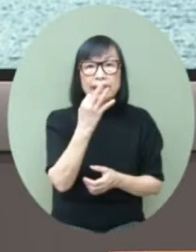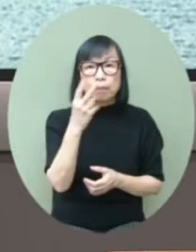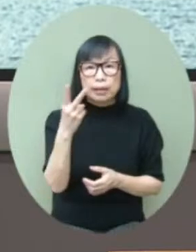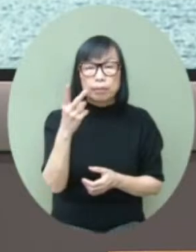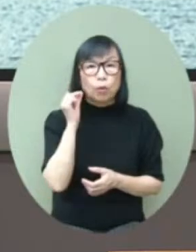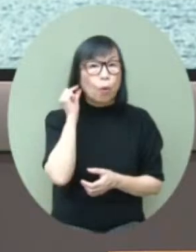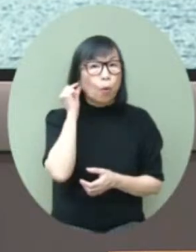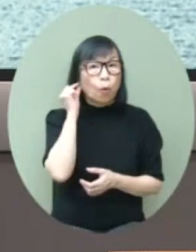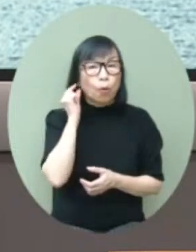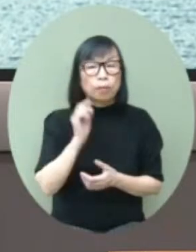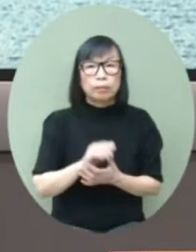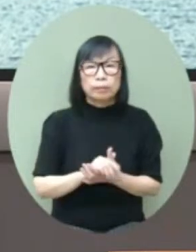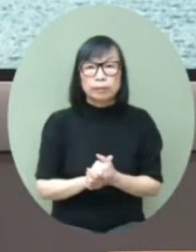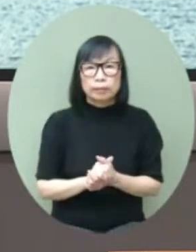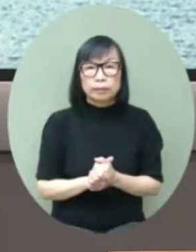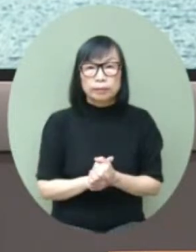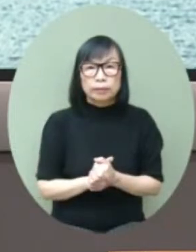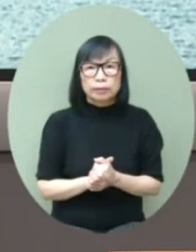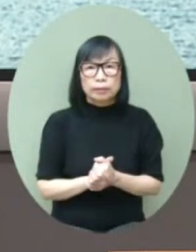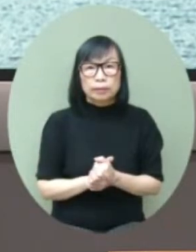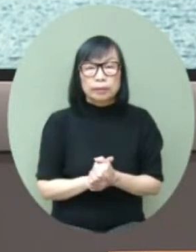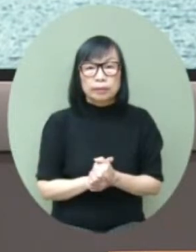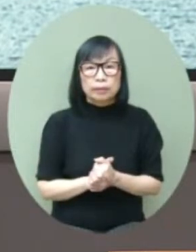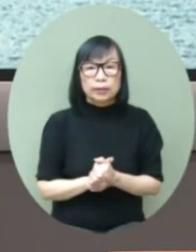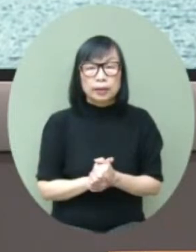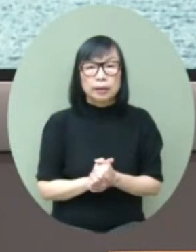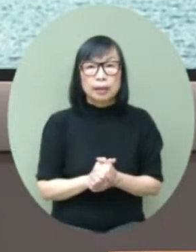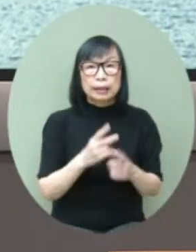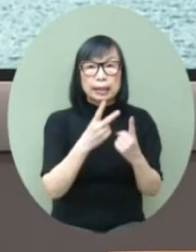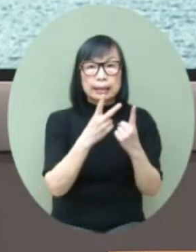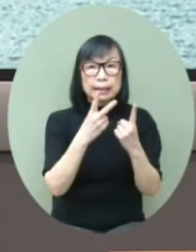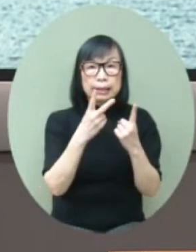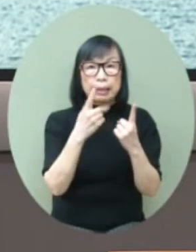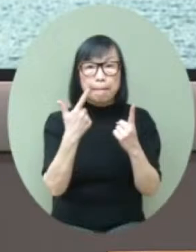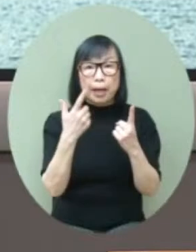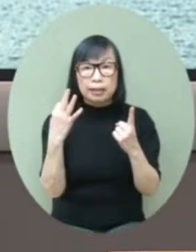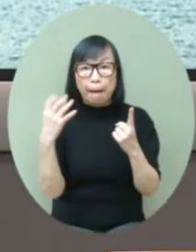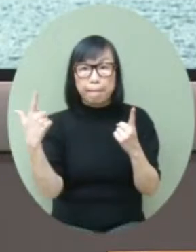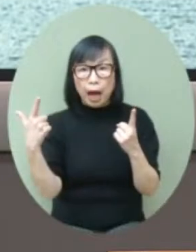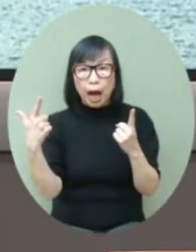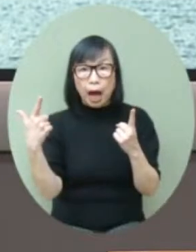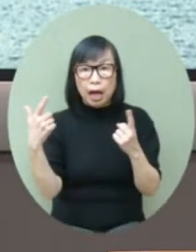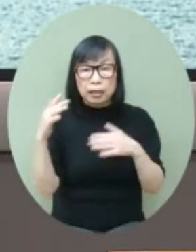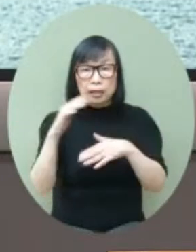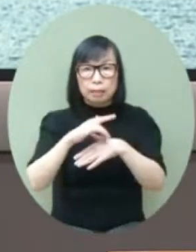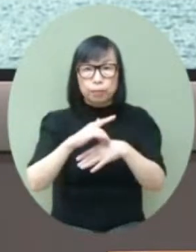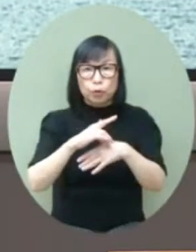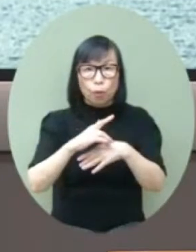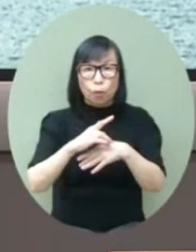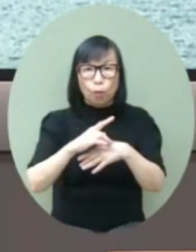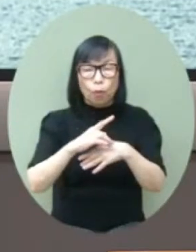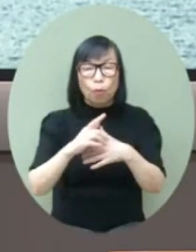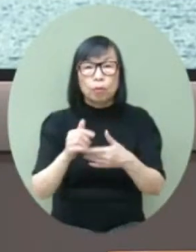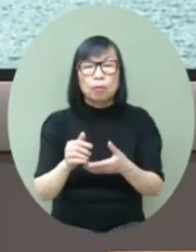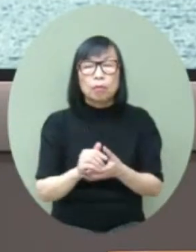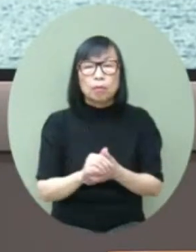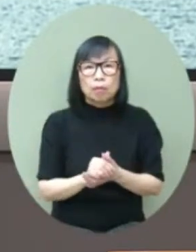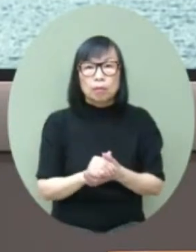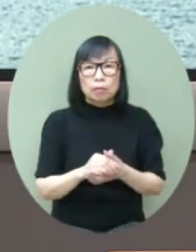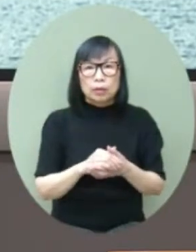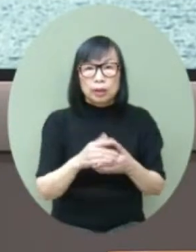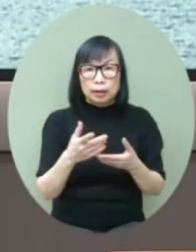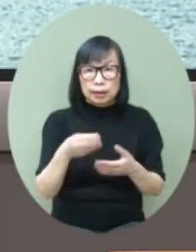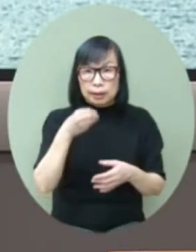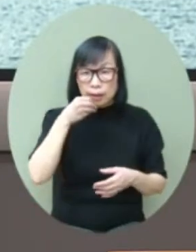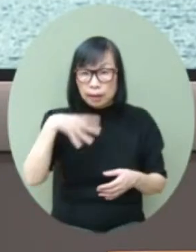There is another 32-year-old female and she's a close contact of